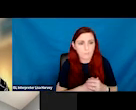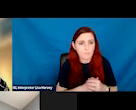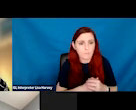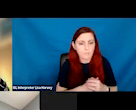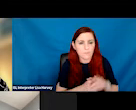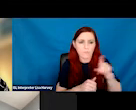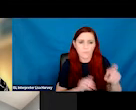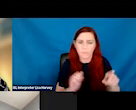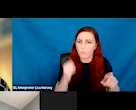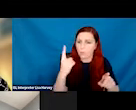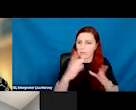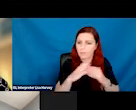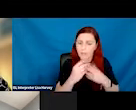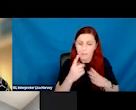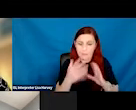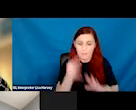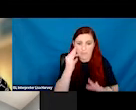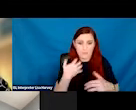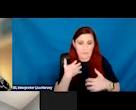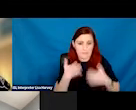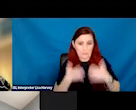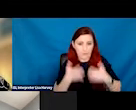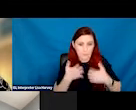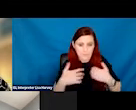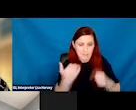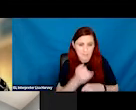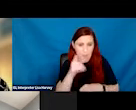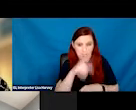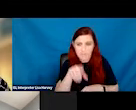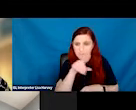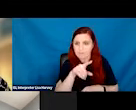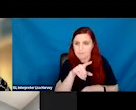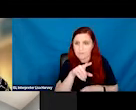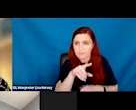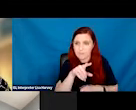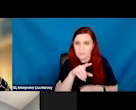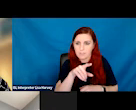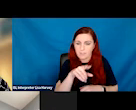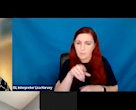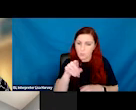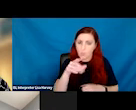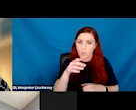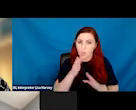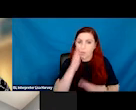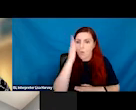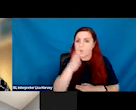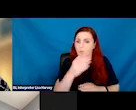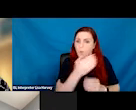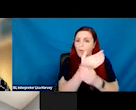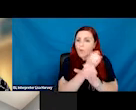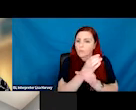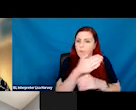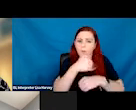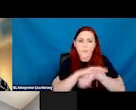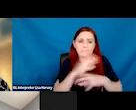One of the things that I think is very interesting about this is when you go to a country where